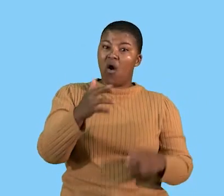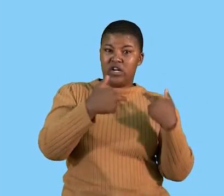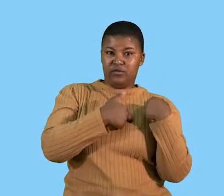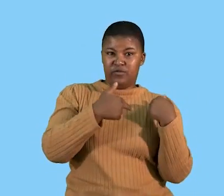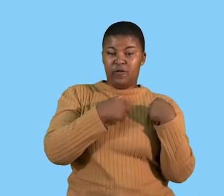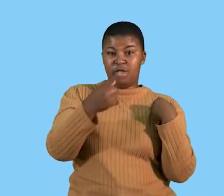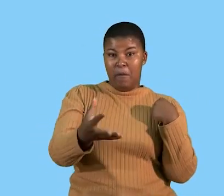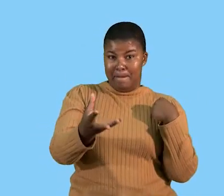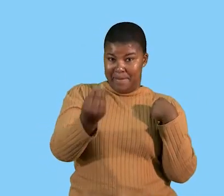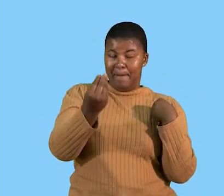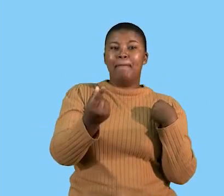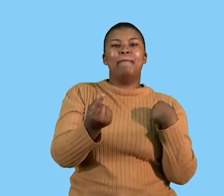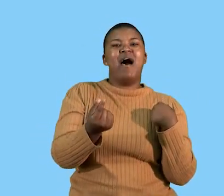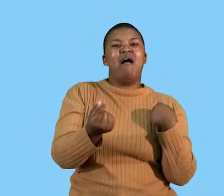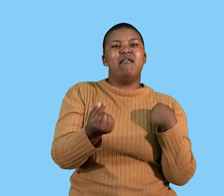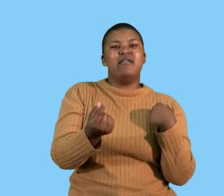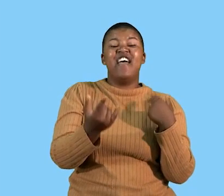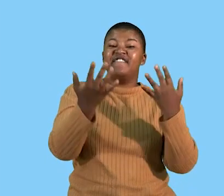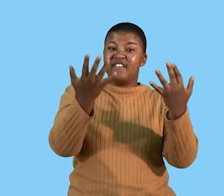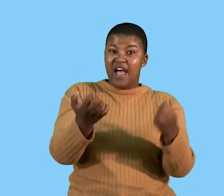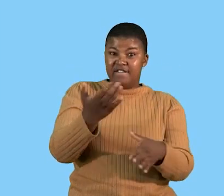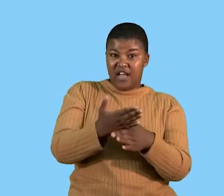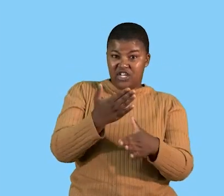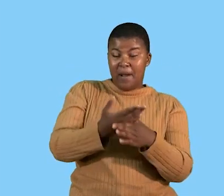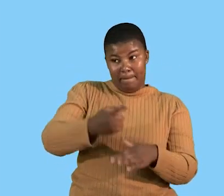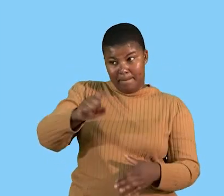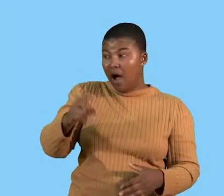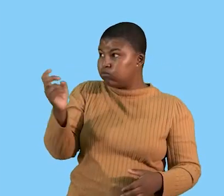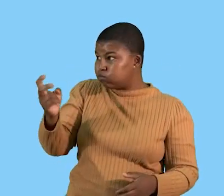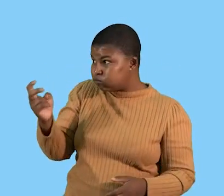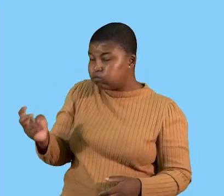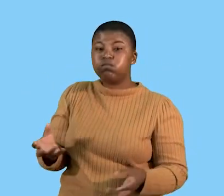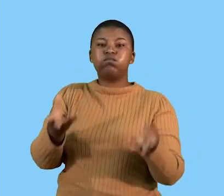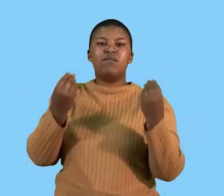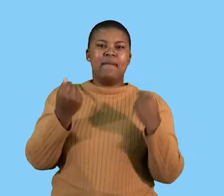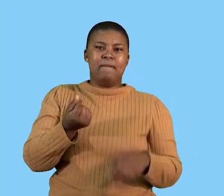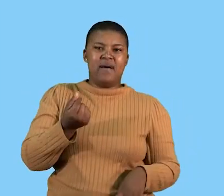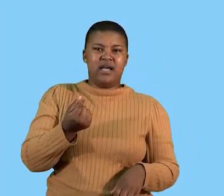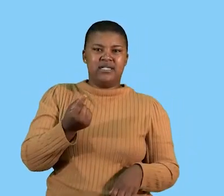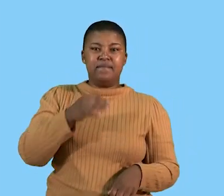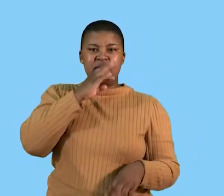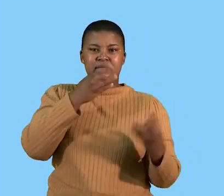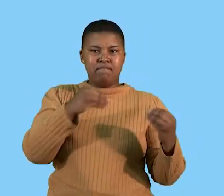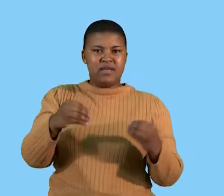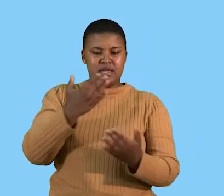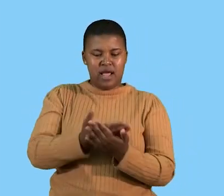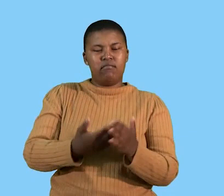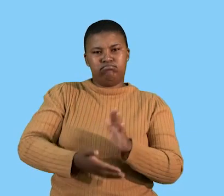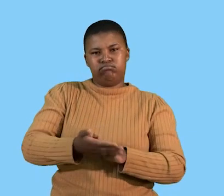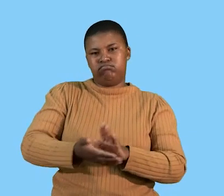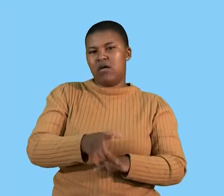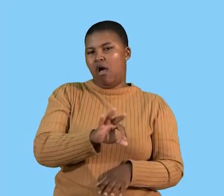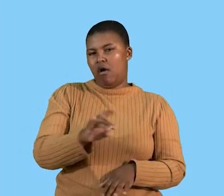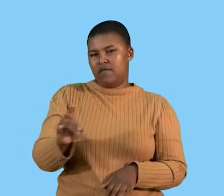for acquiring this capital. So they will need to get us some money so we can run the business on